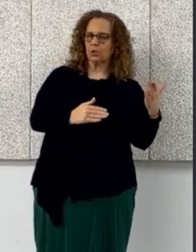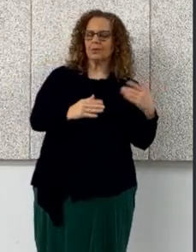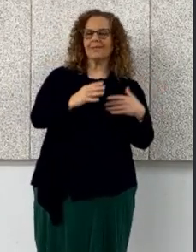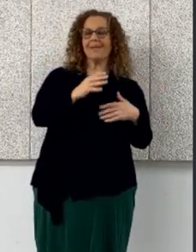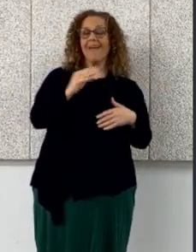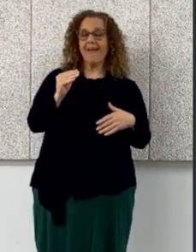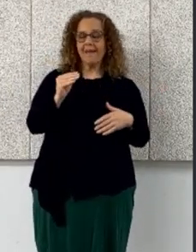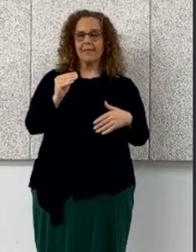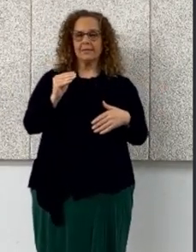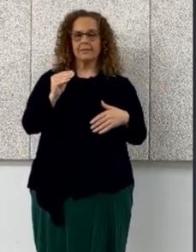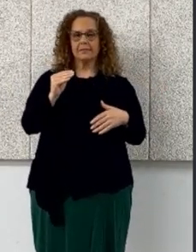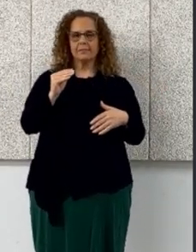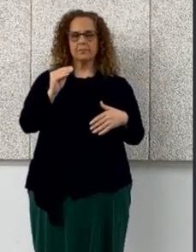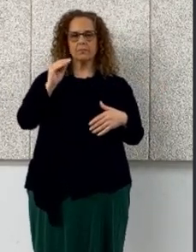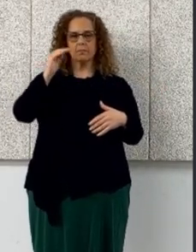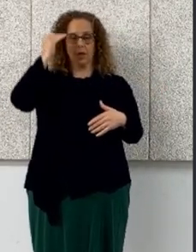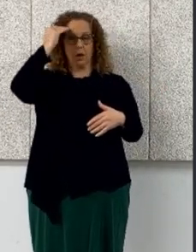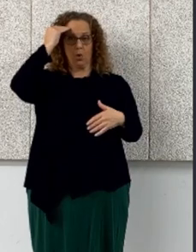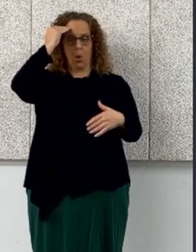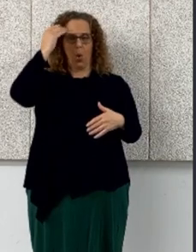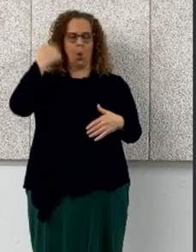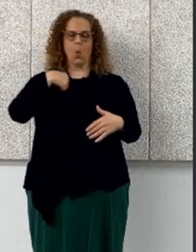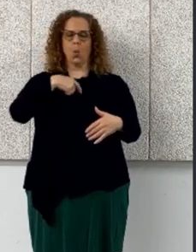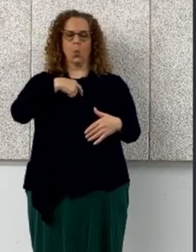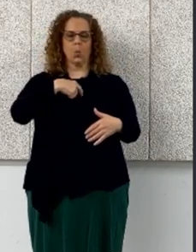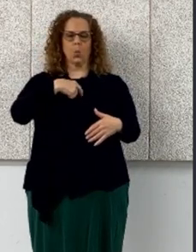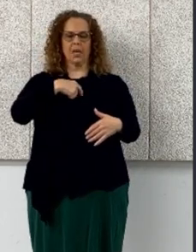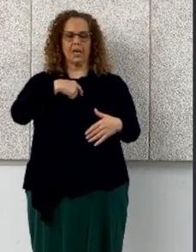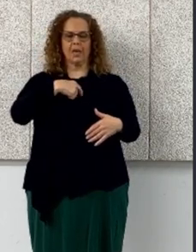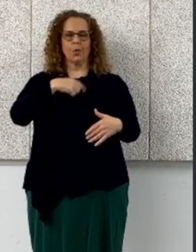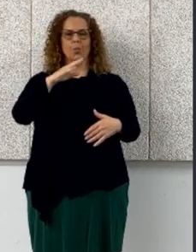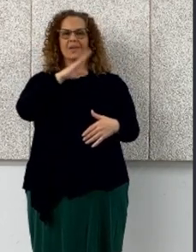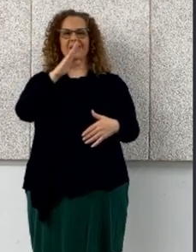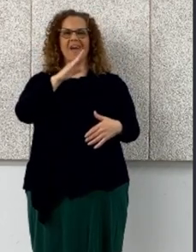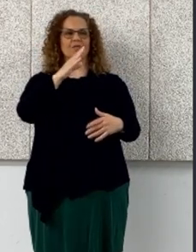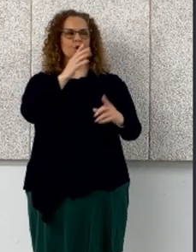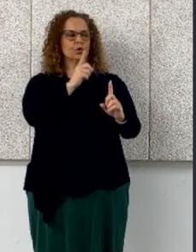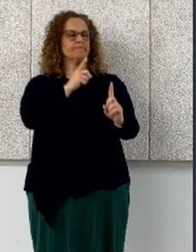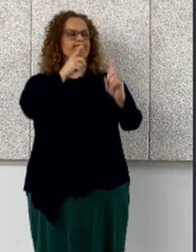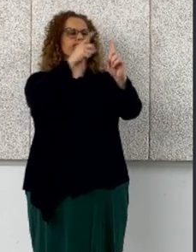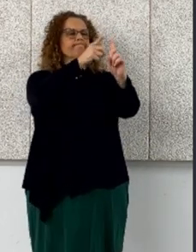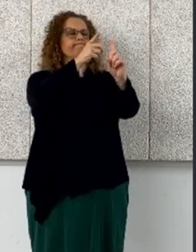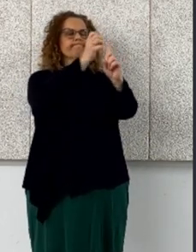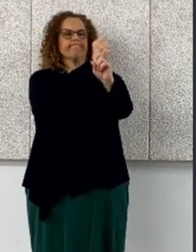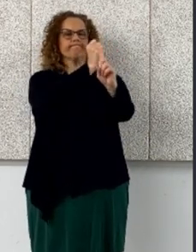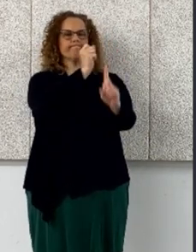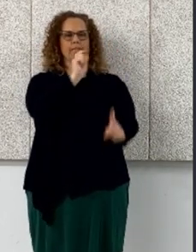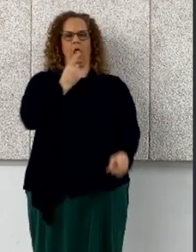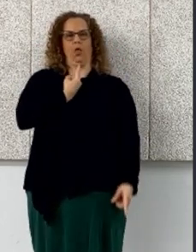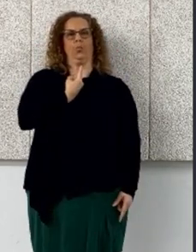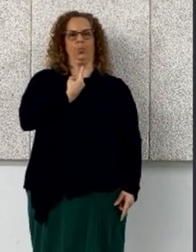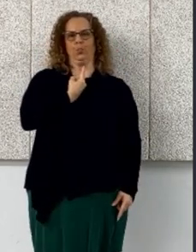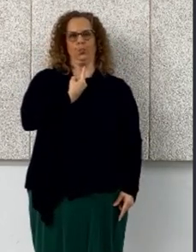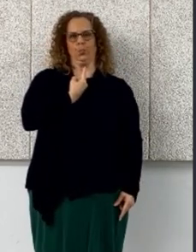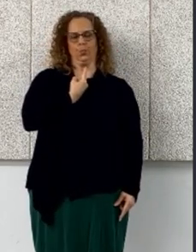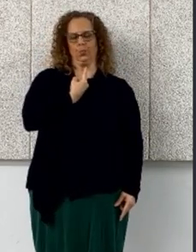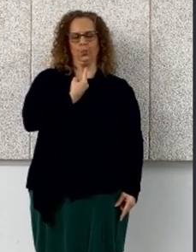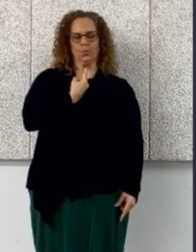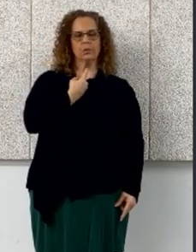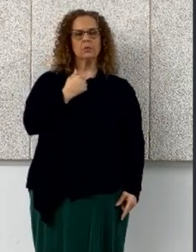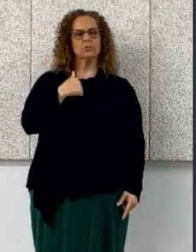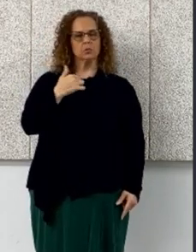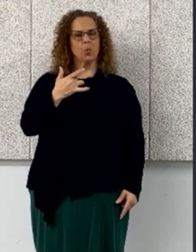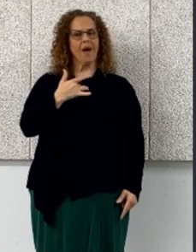also knowing that we'll never achieve our missions by ourselves. That's right. And so in a way, I feel